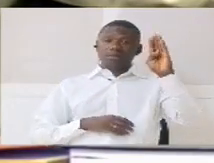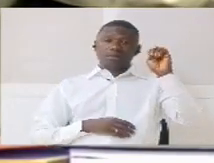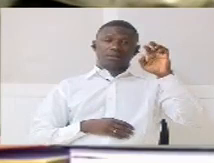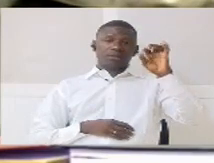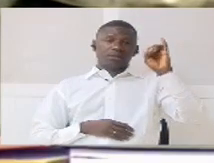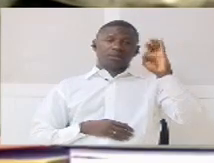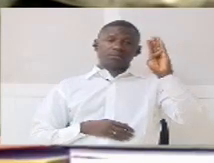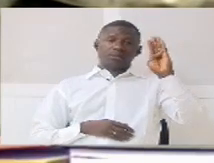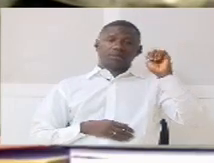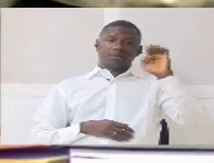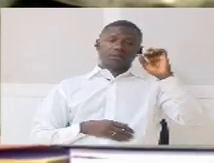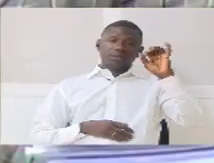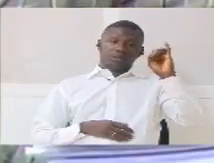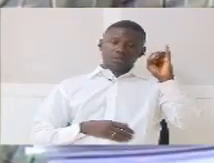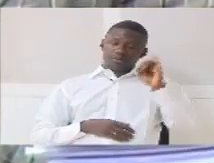was common